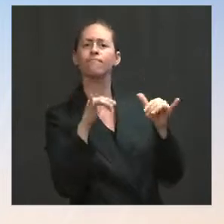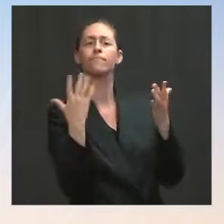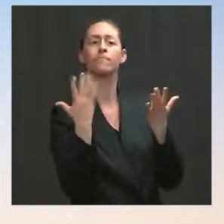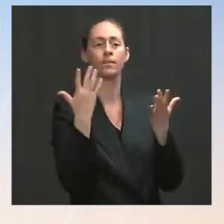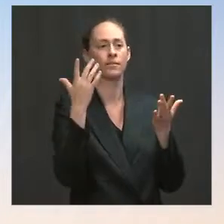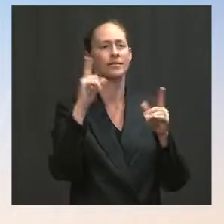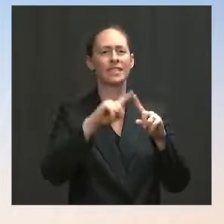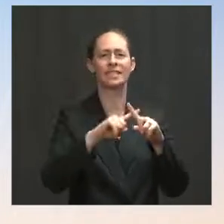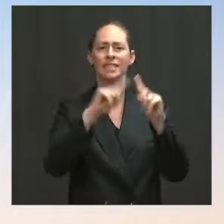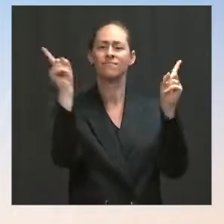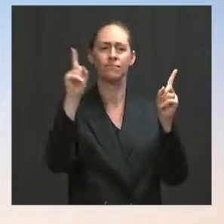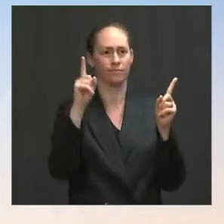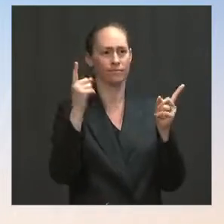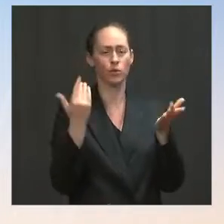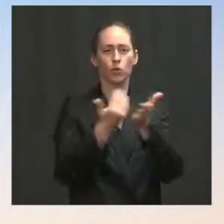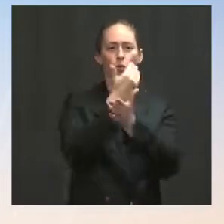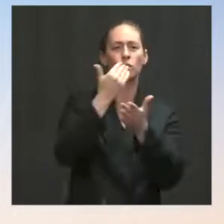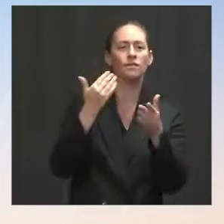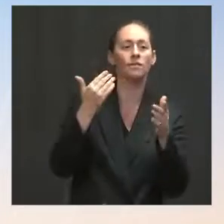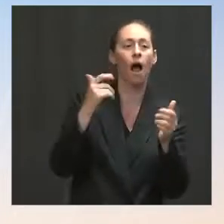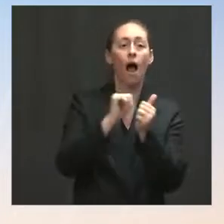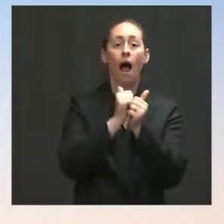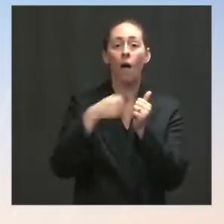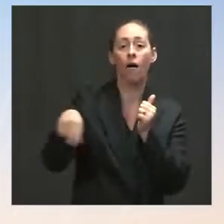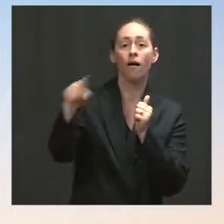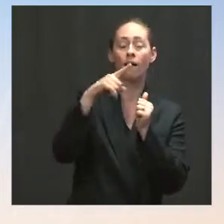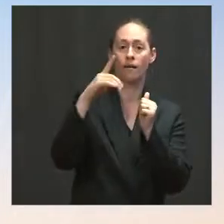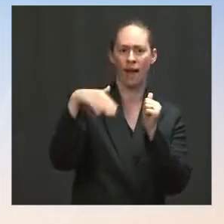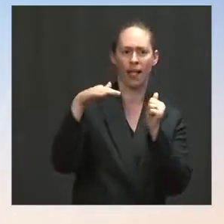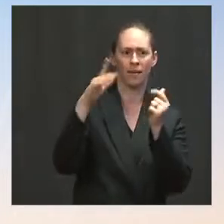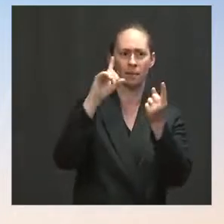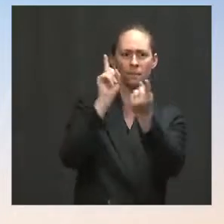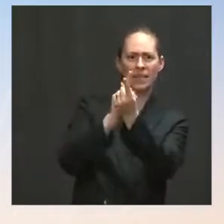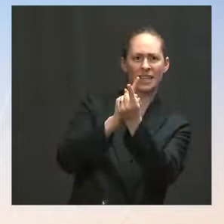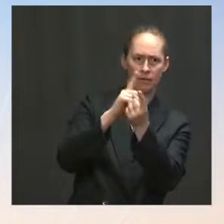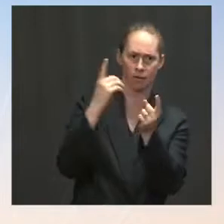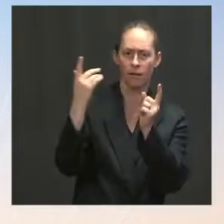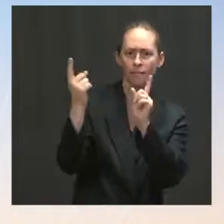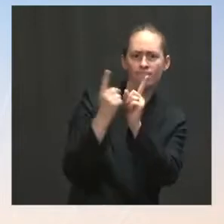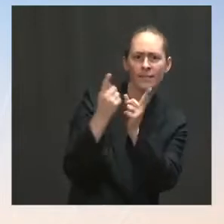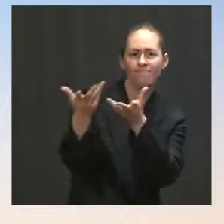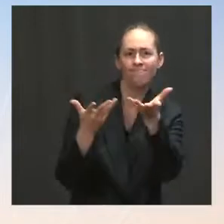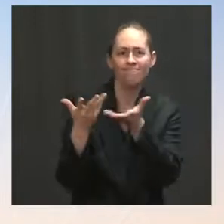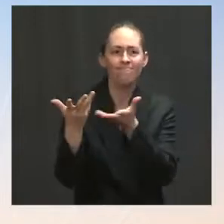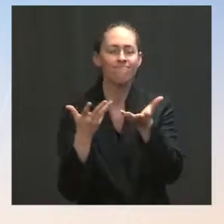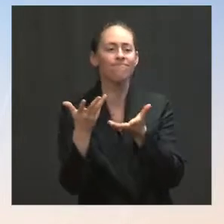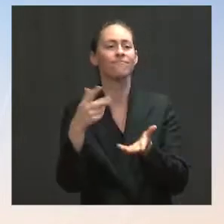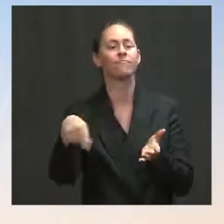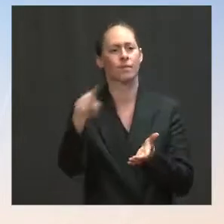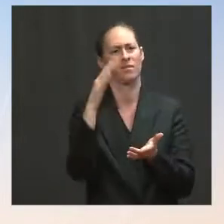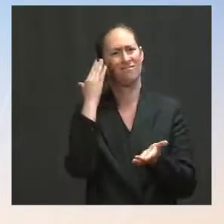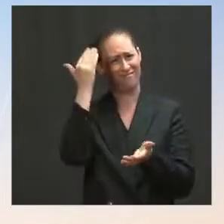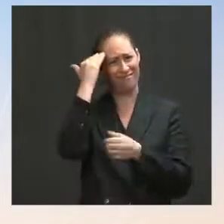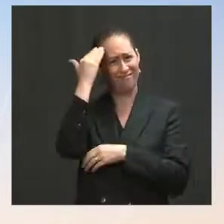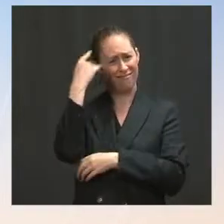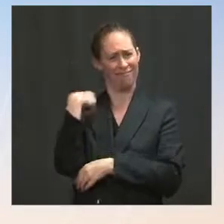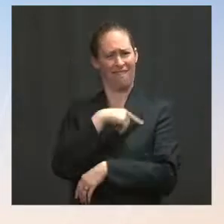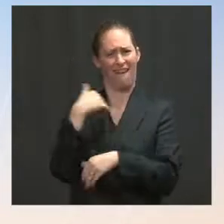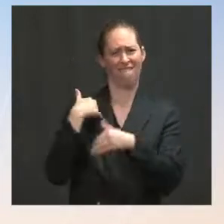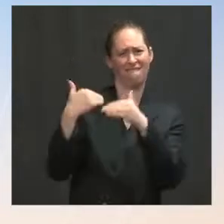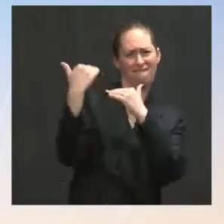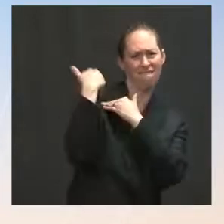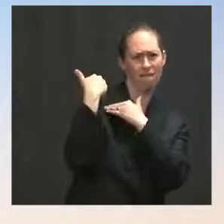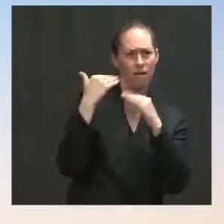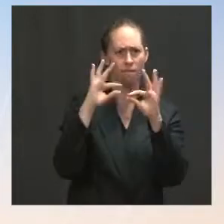communities where they are with the vaccine. We all have a duty to continue making the case for the vaccine to our friends and family. Companies, media,